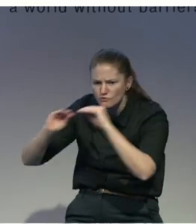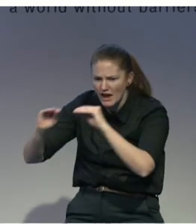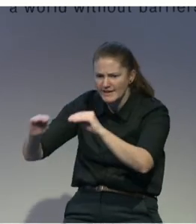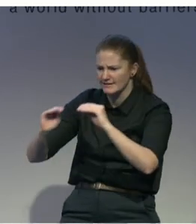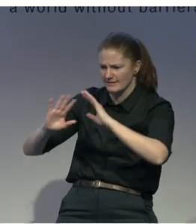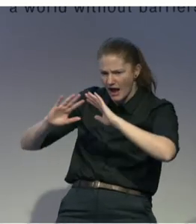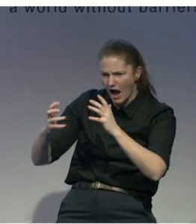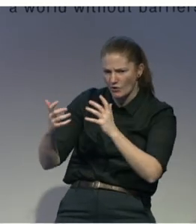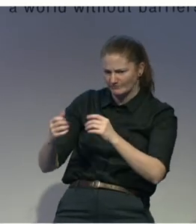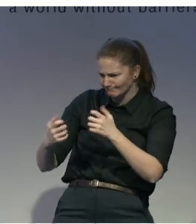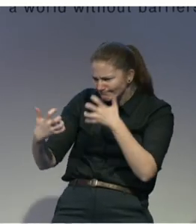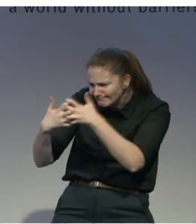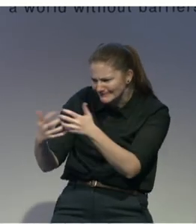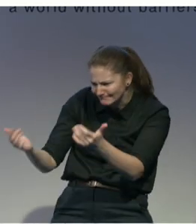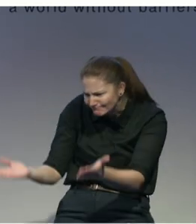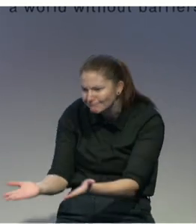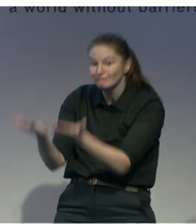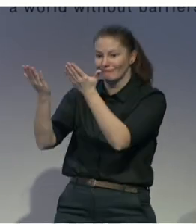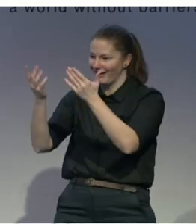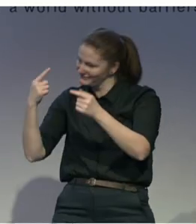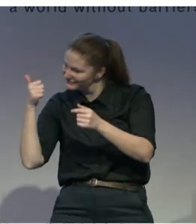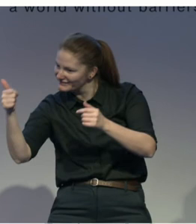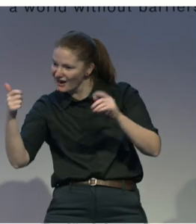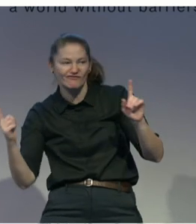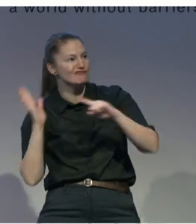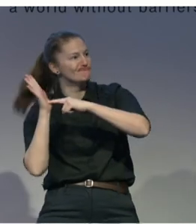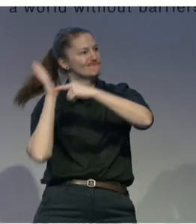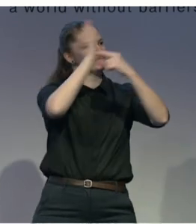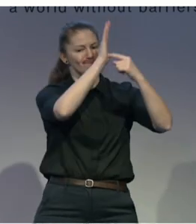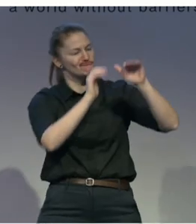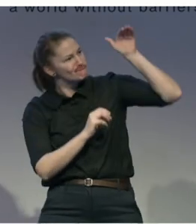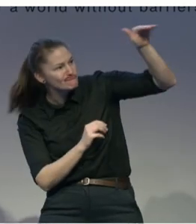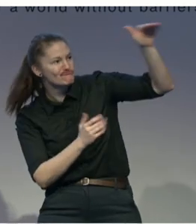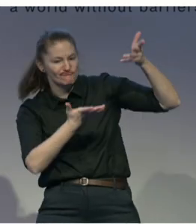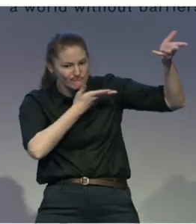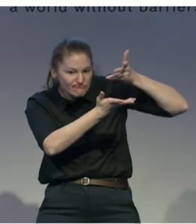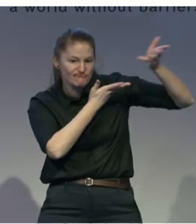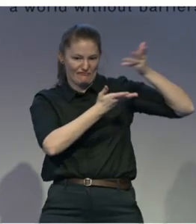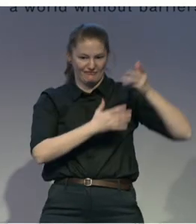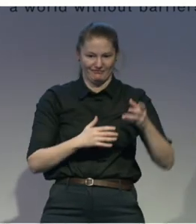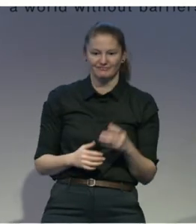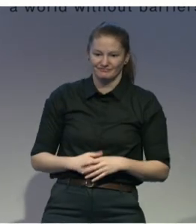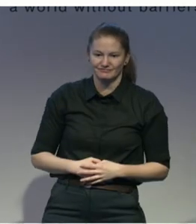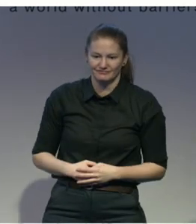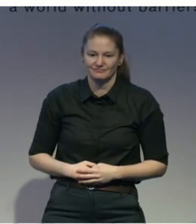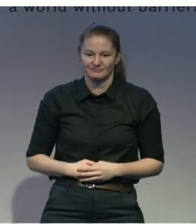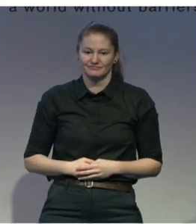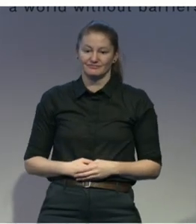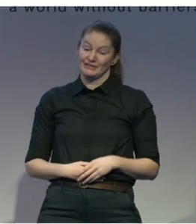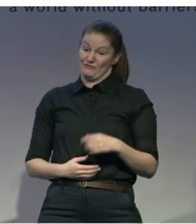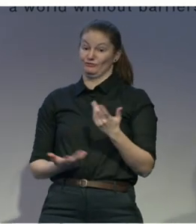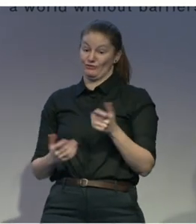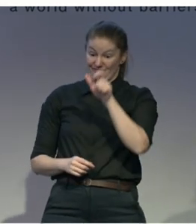level. First, we trained the facilitators. We put a lot